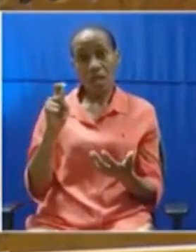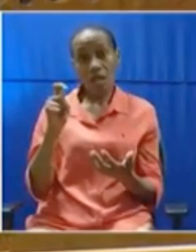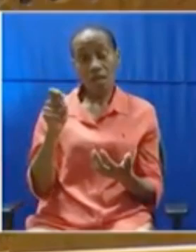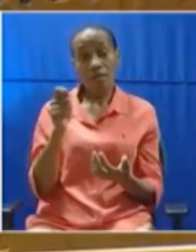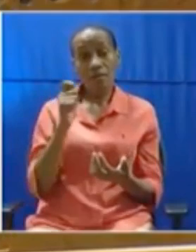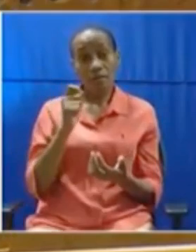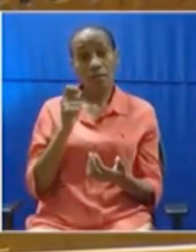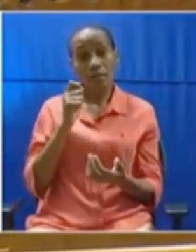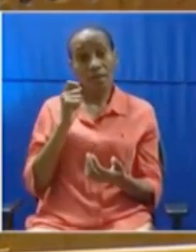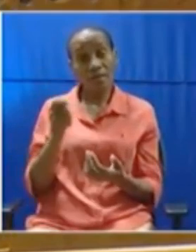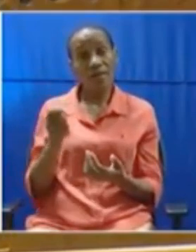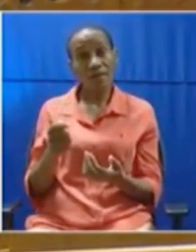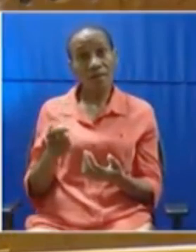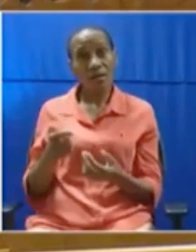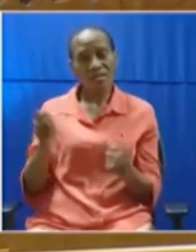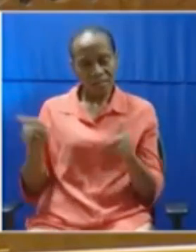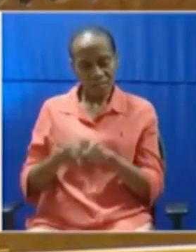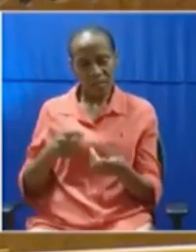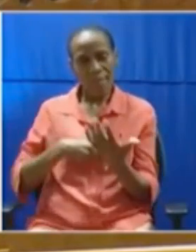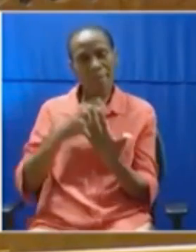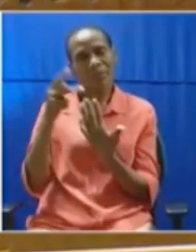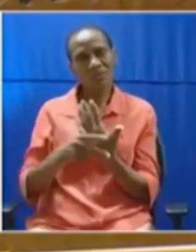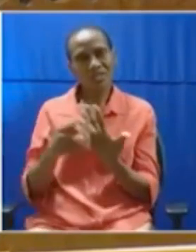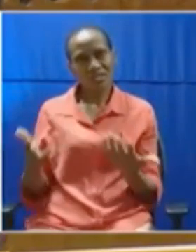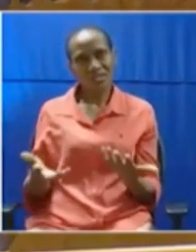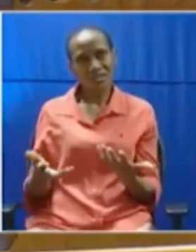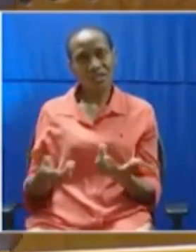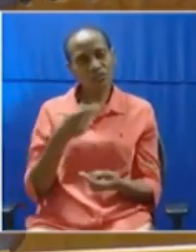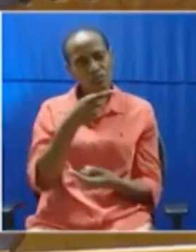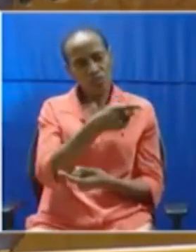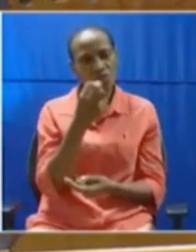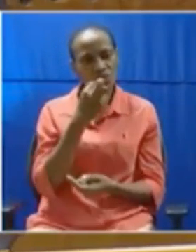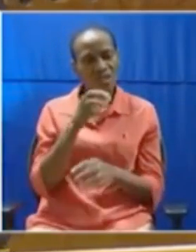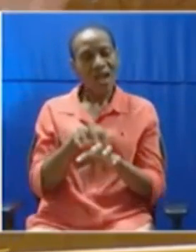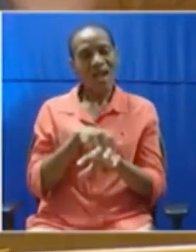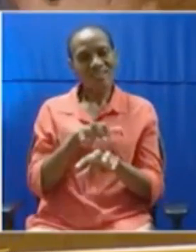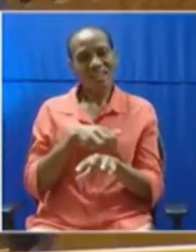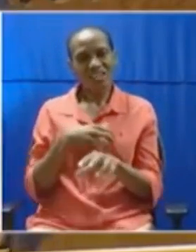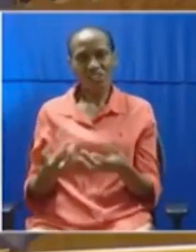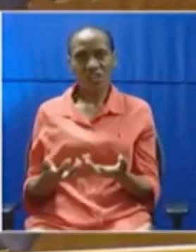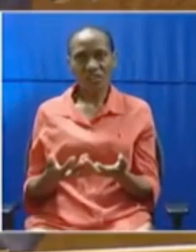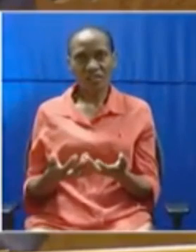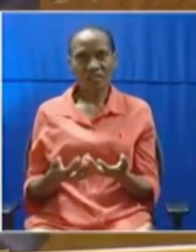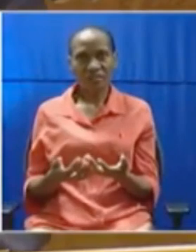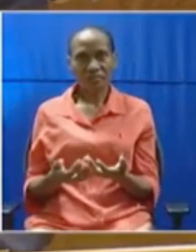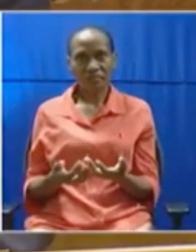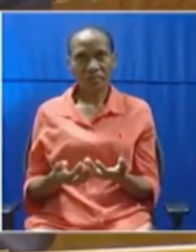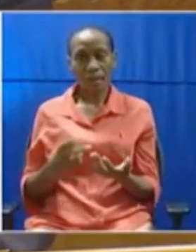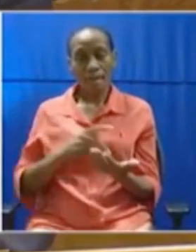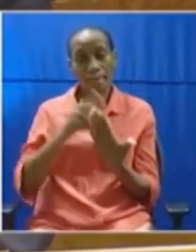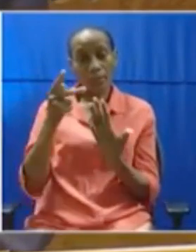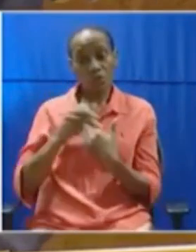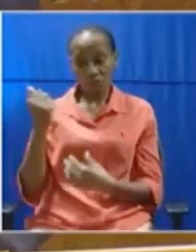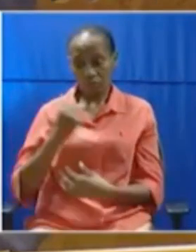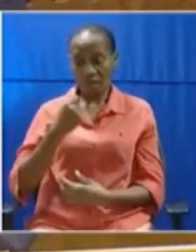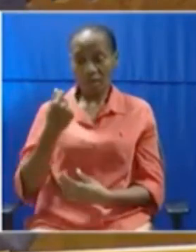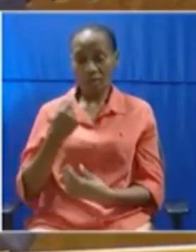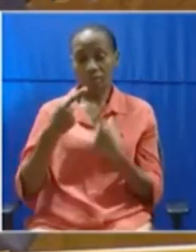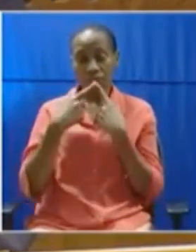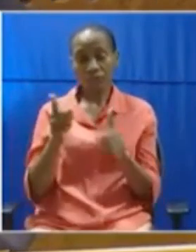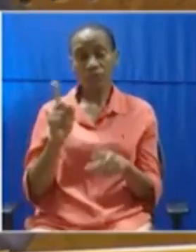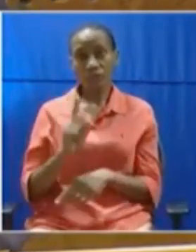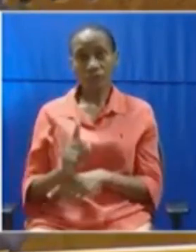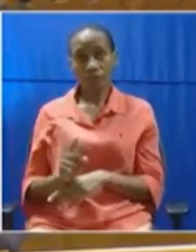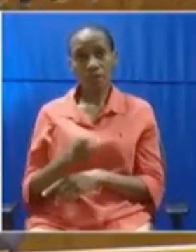with that exact project. Mr. President, you spoke about agriculture, and I'll highlight one project on agriculture, and you